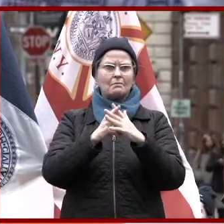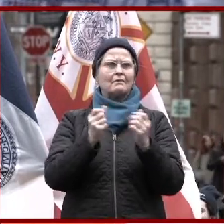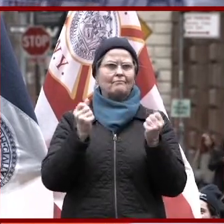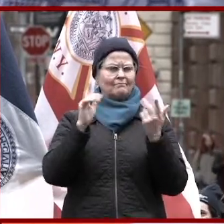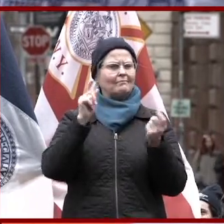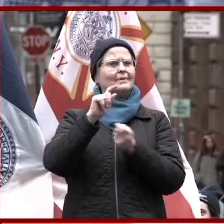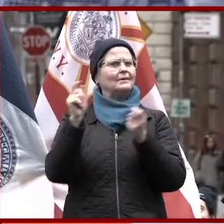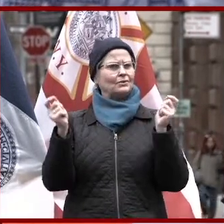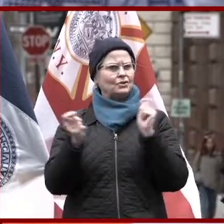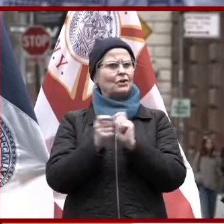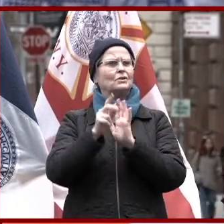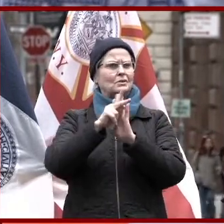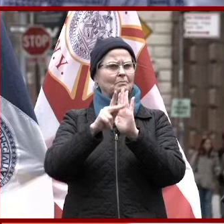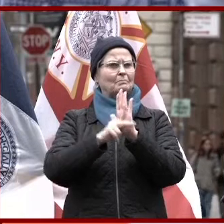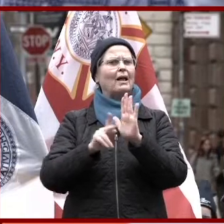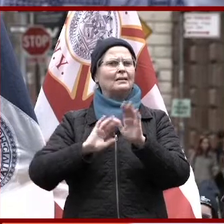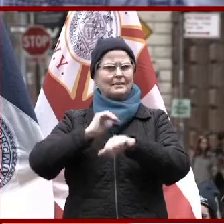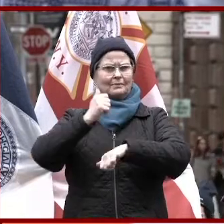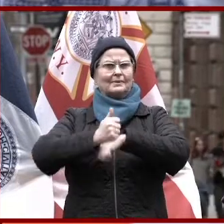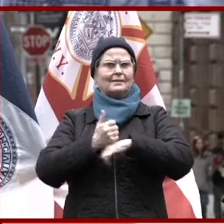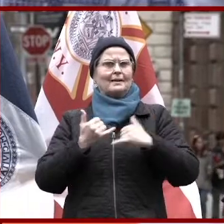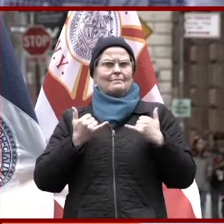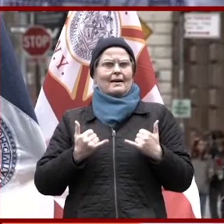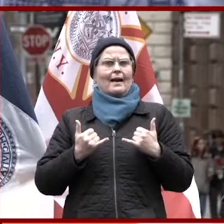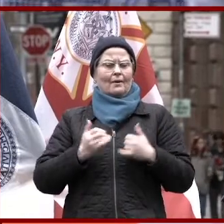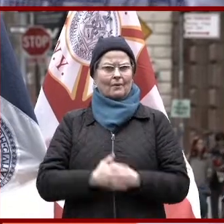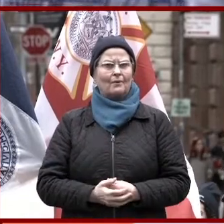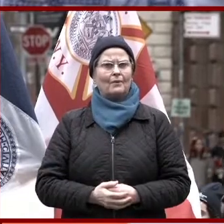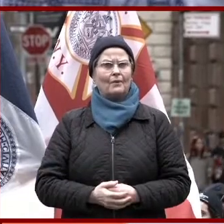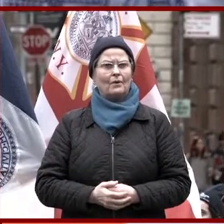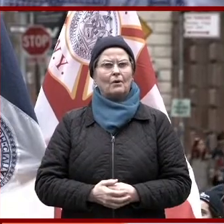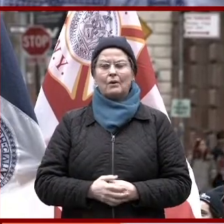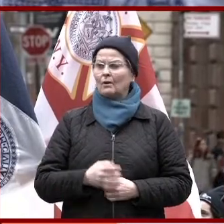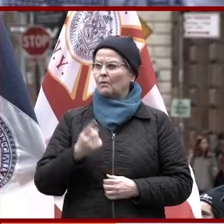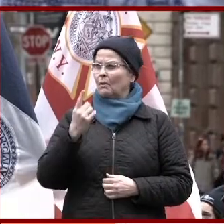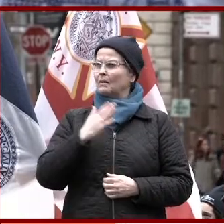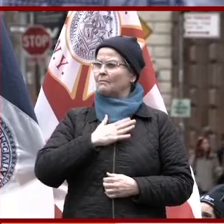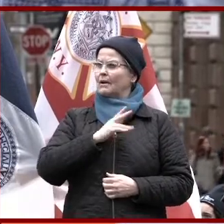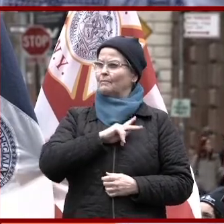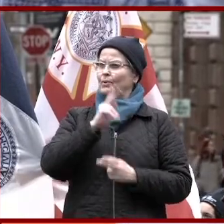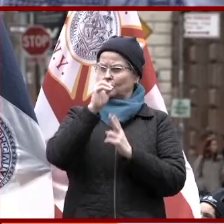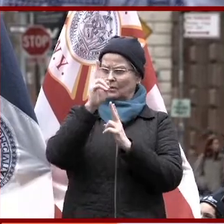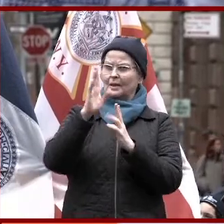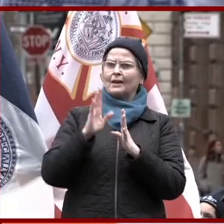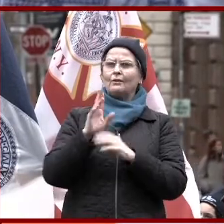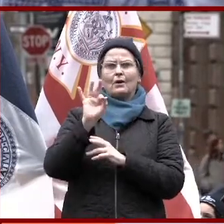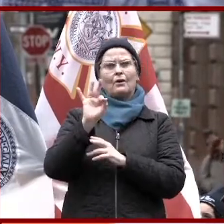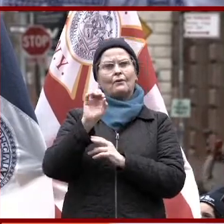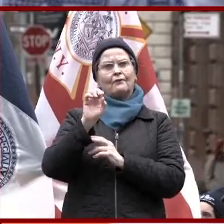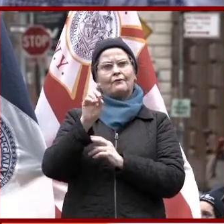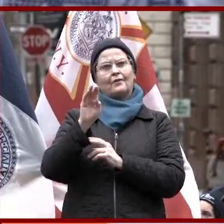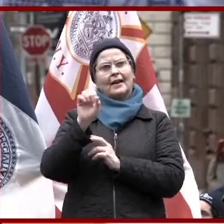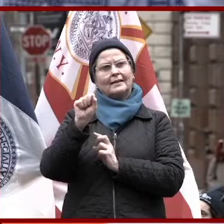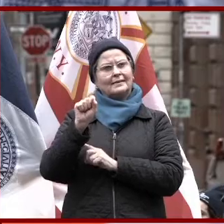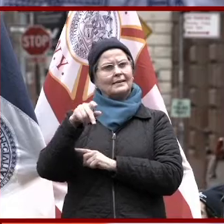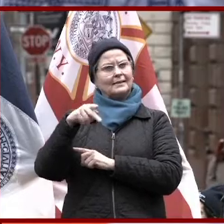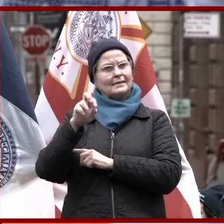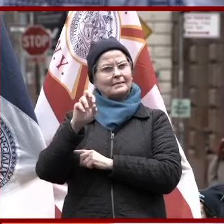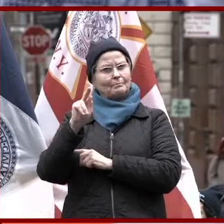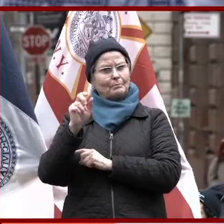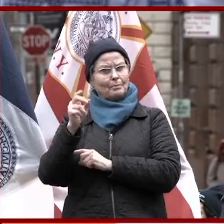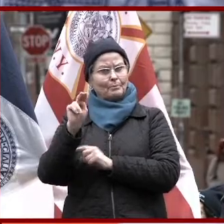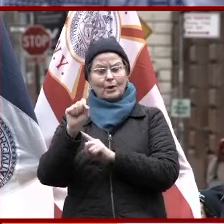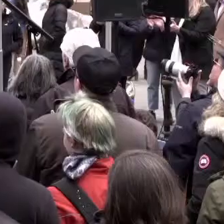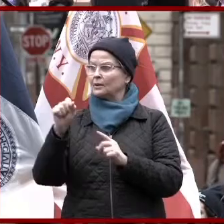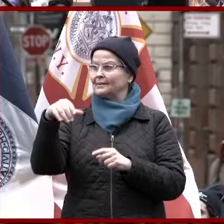place today. It was an event that inspired one of my own personal heroes, Frances Perkins, to begin her fierce